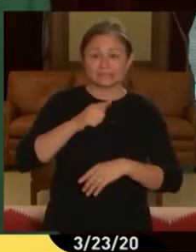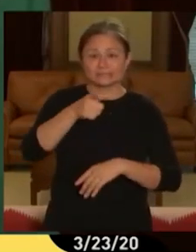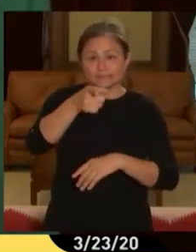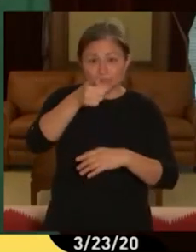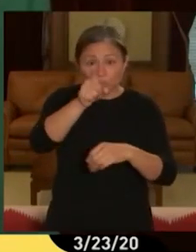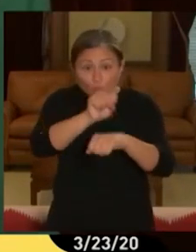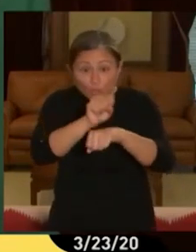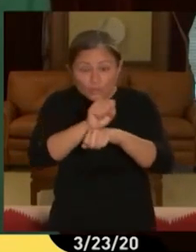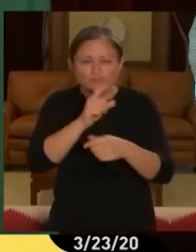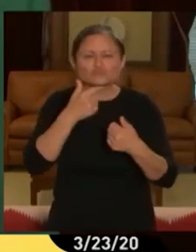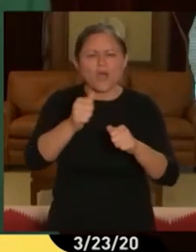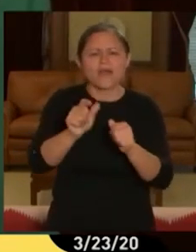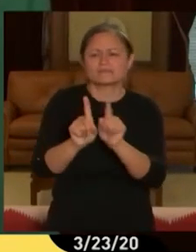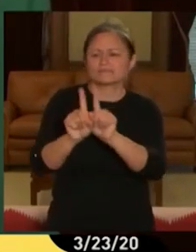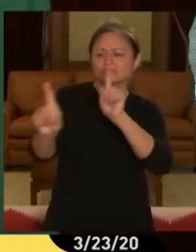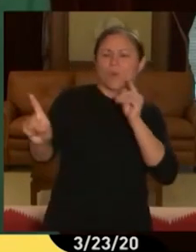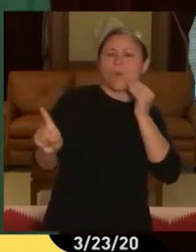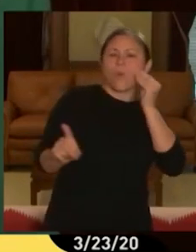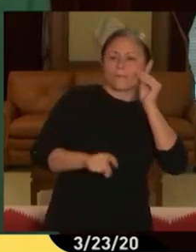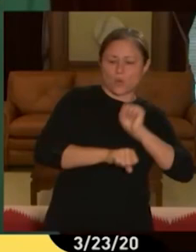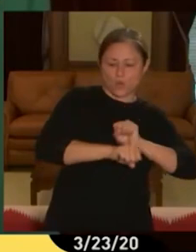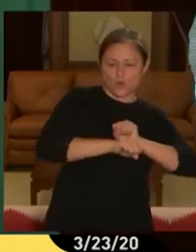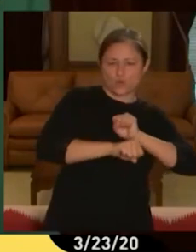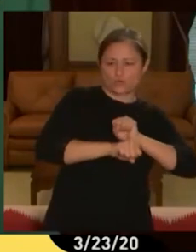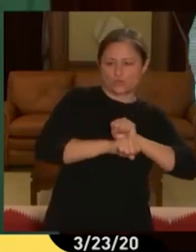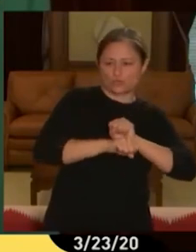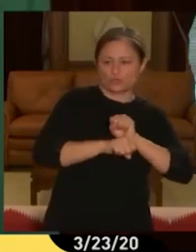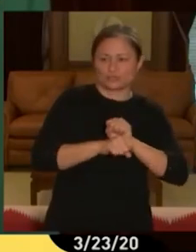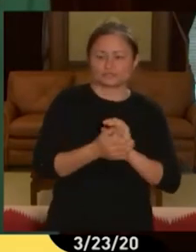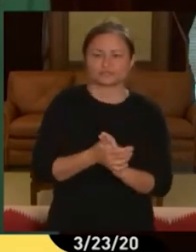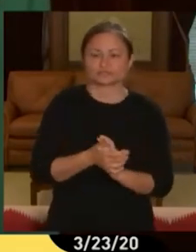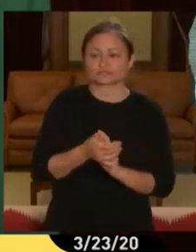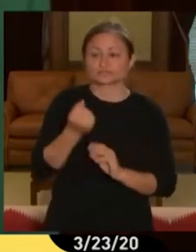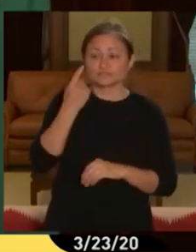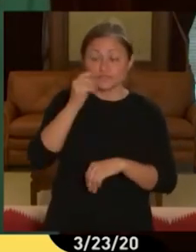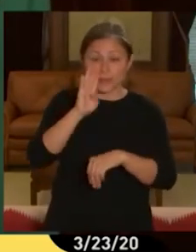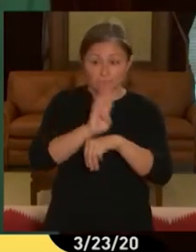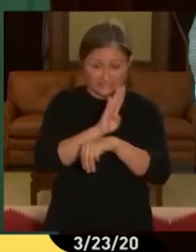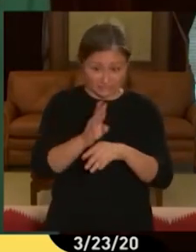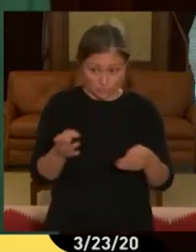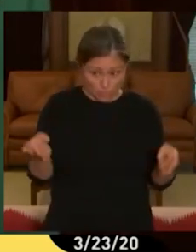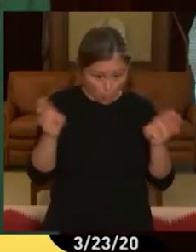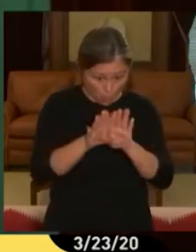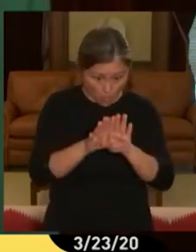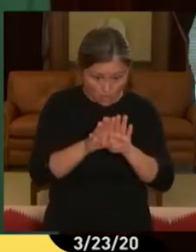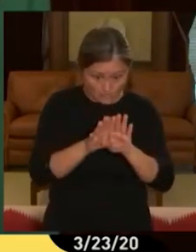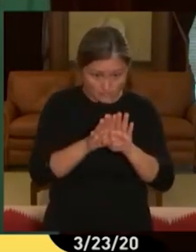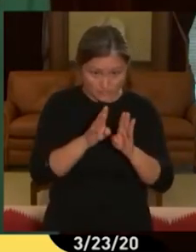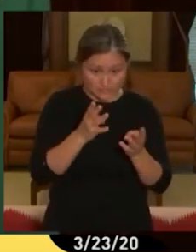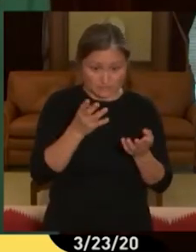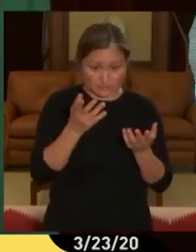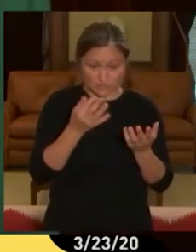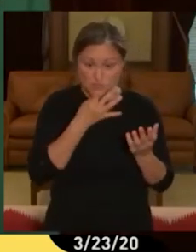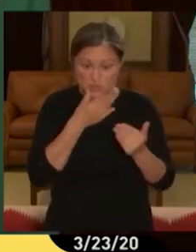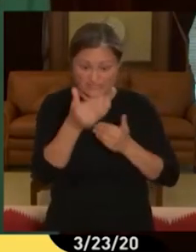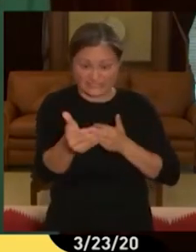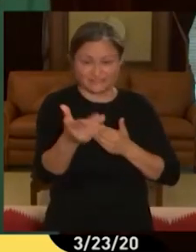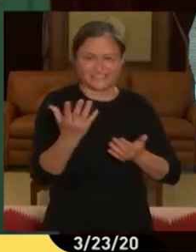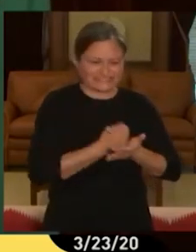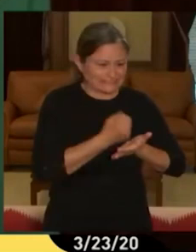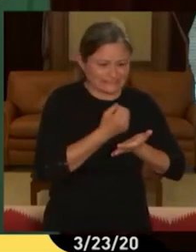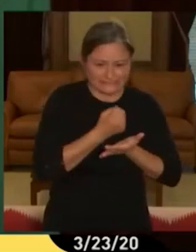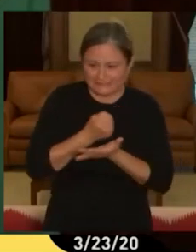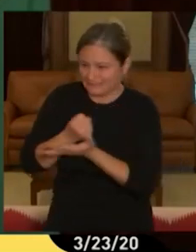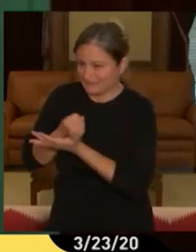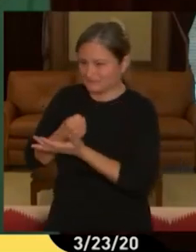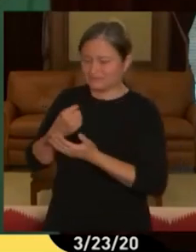is. If a non-essential workplace can close now, it should. Some businesses are essential